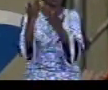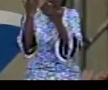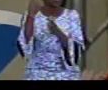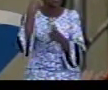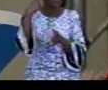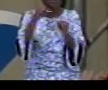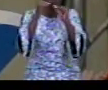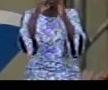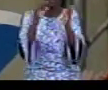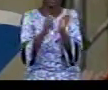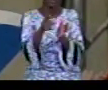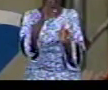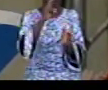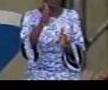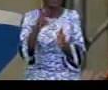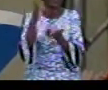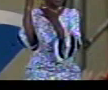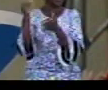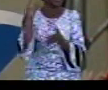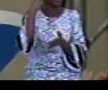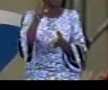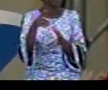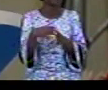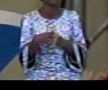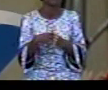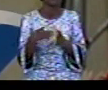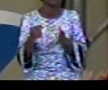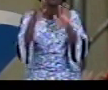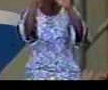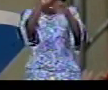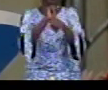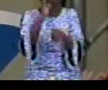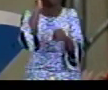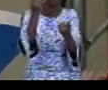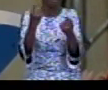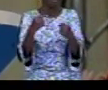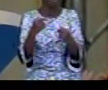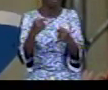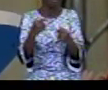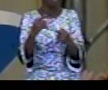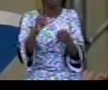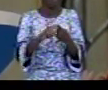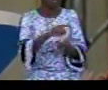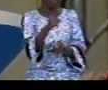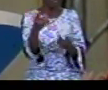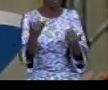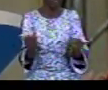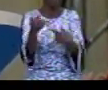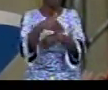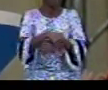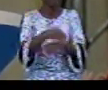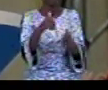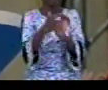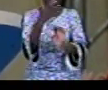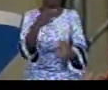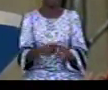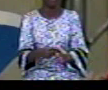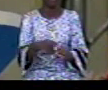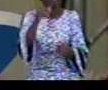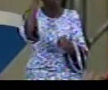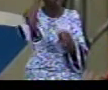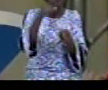blessing you have been waiting for. The miracle will come your way tonight in Jesus' name.